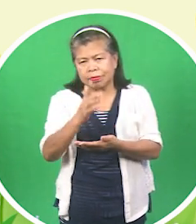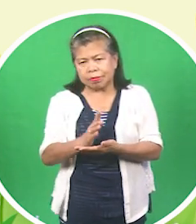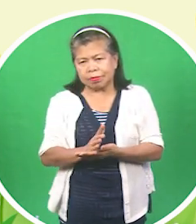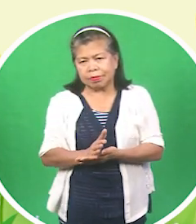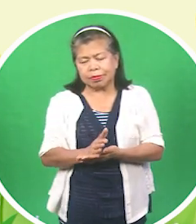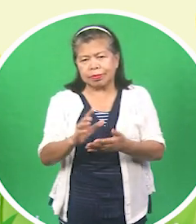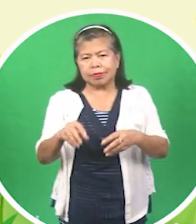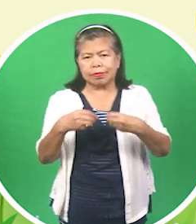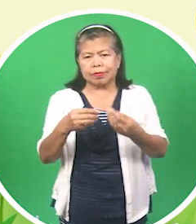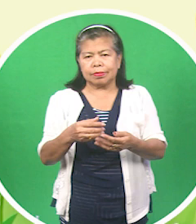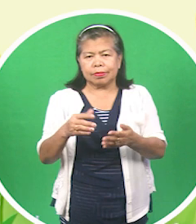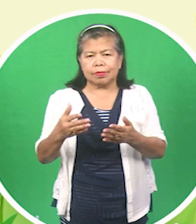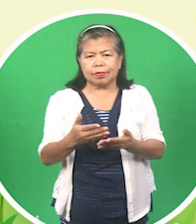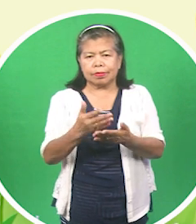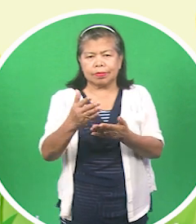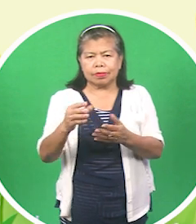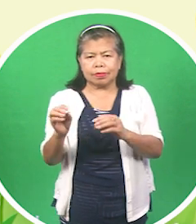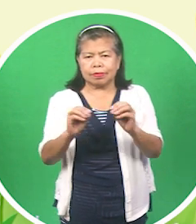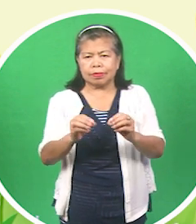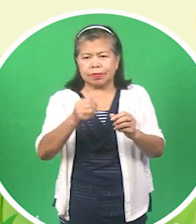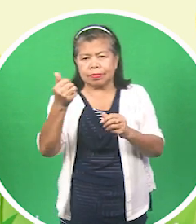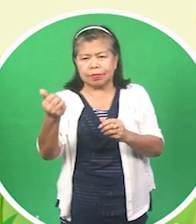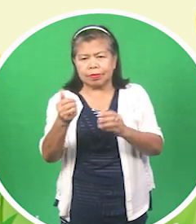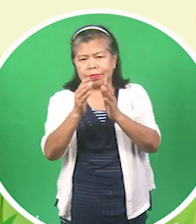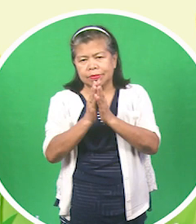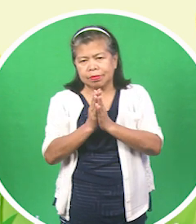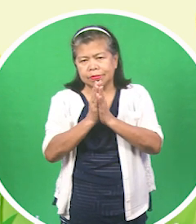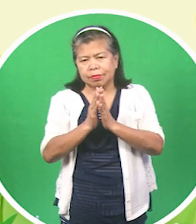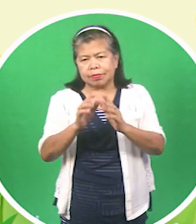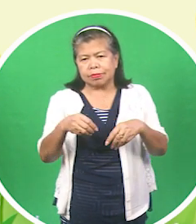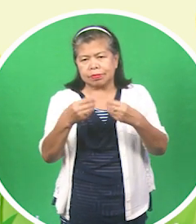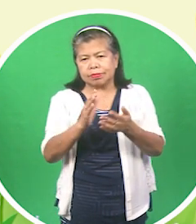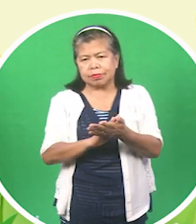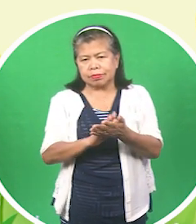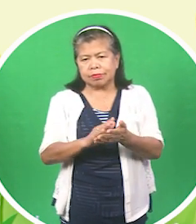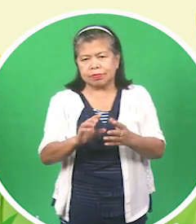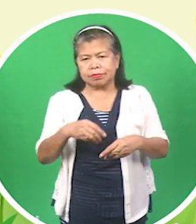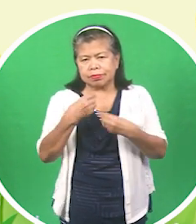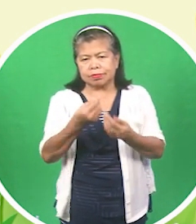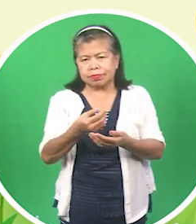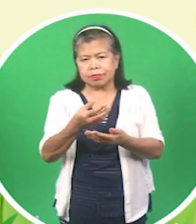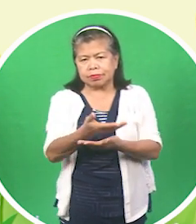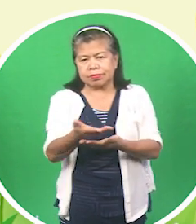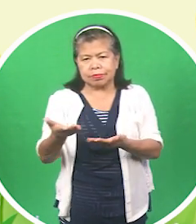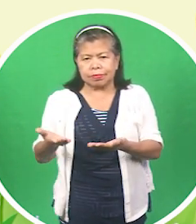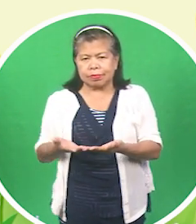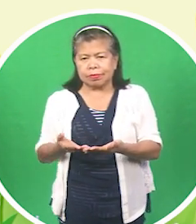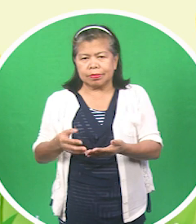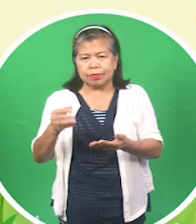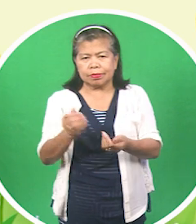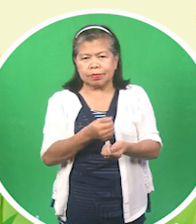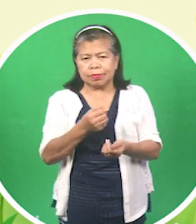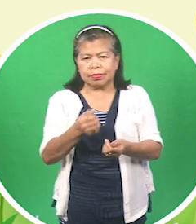God? We can pray alone and with others like you do in school, and you can do it with words,